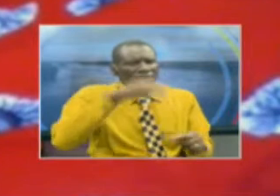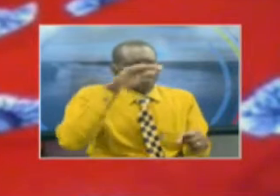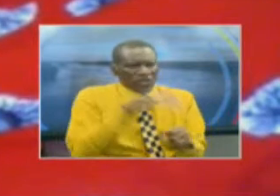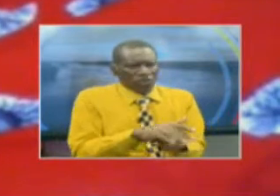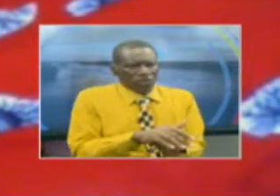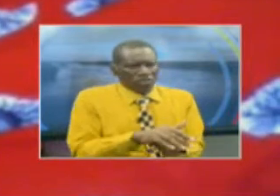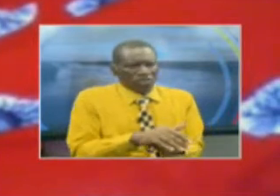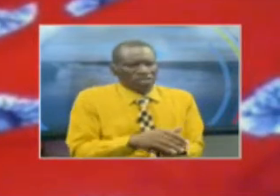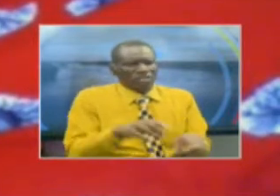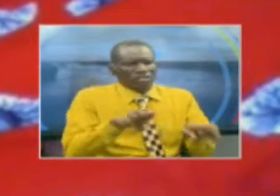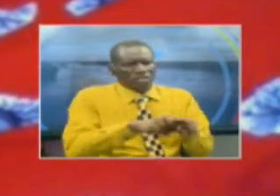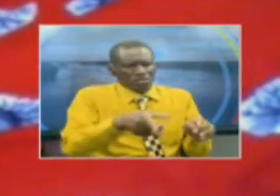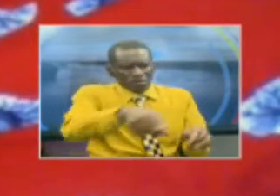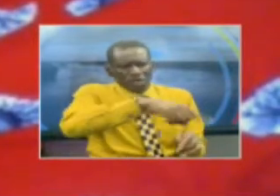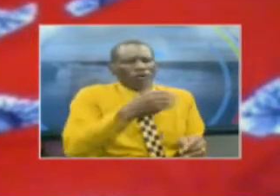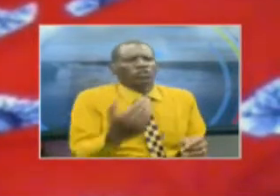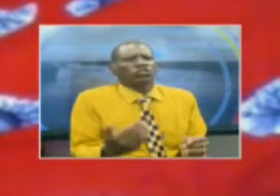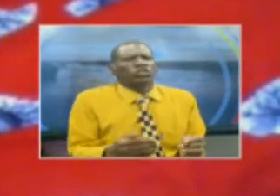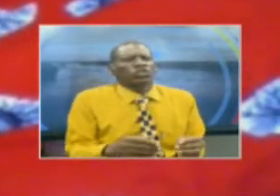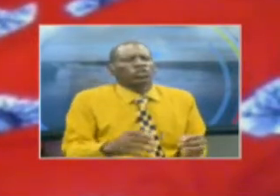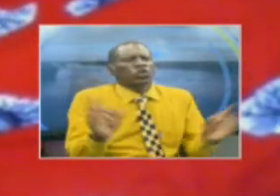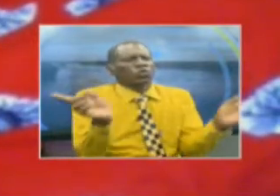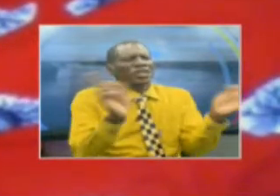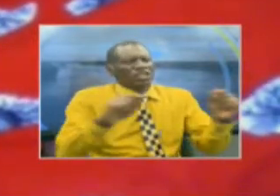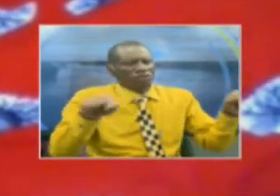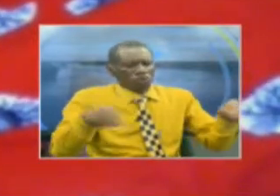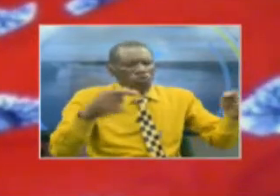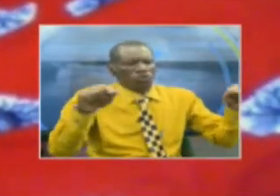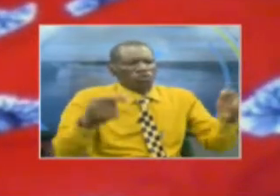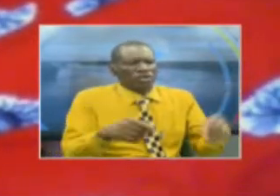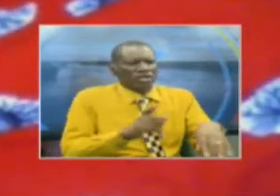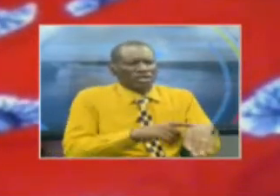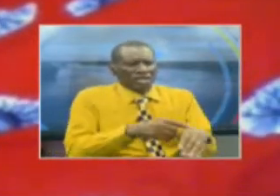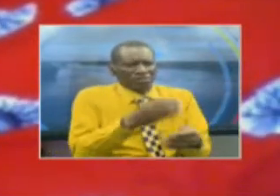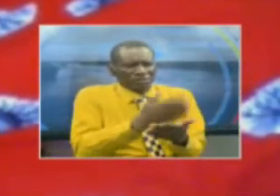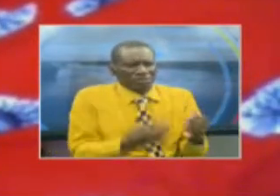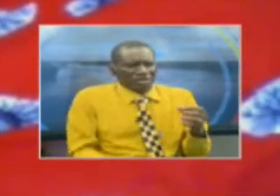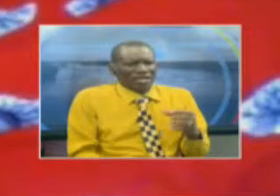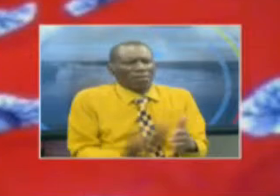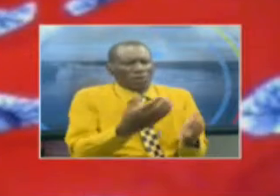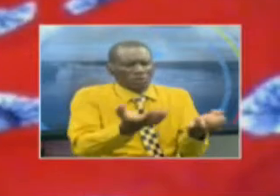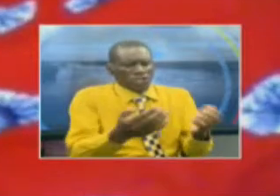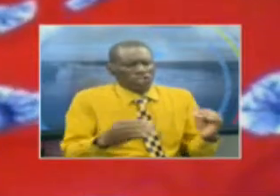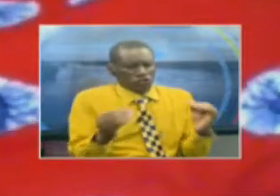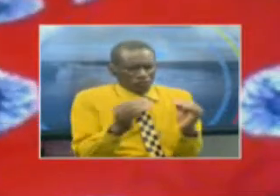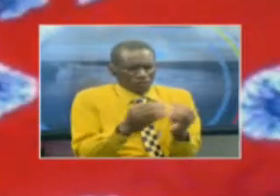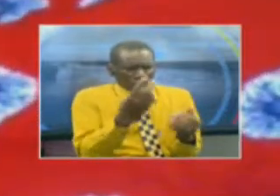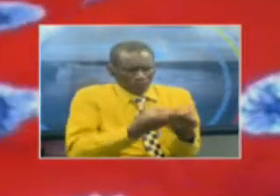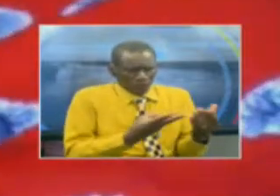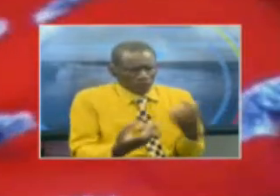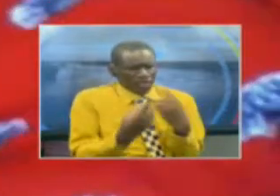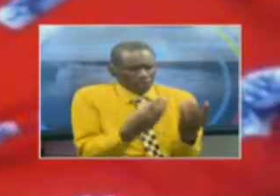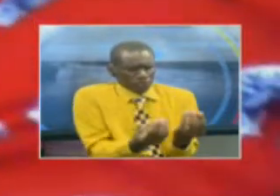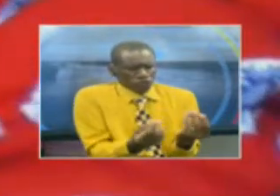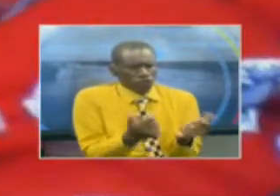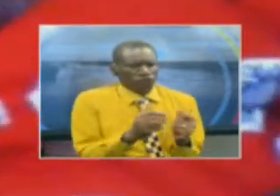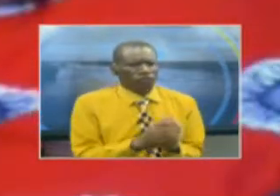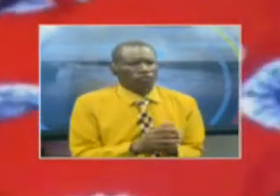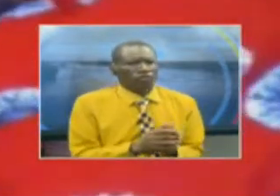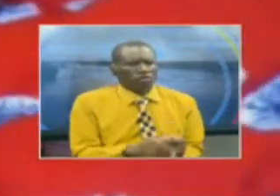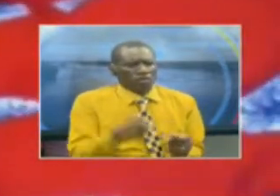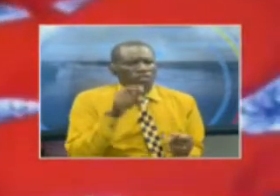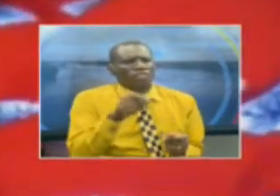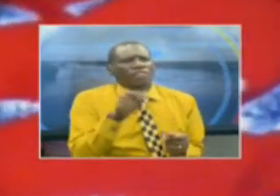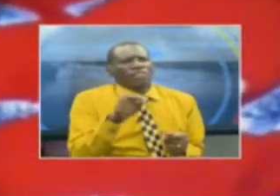even with our children. So we don't quarrel, when there's something comes, we have to sit down and discuss it to find a solution. And this